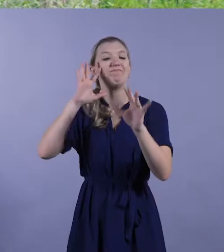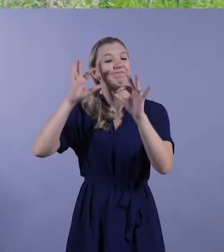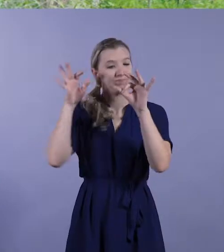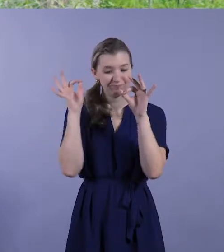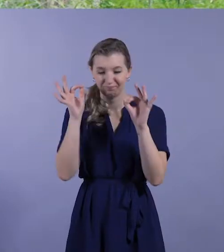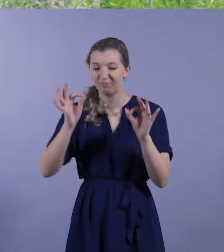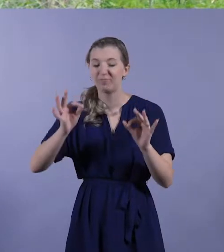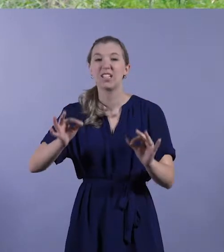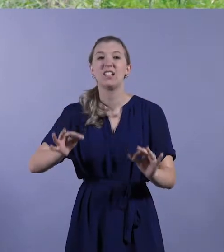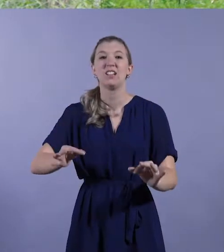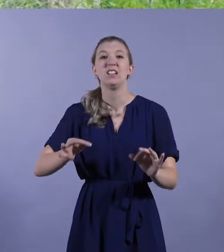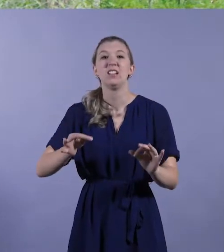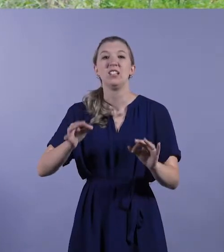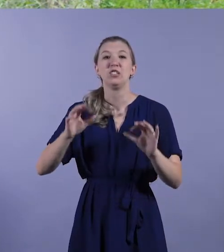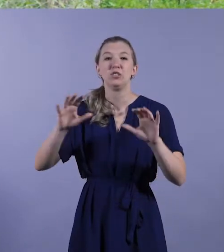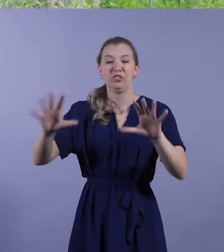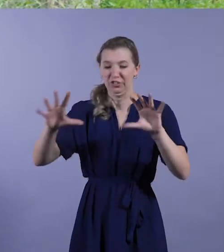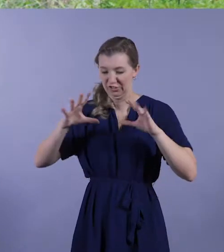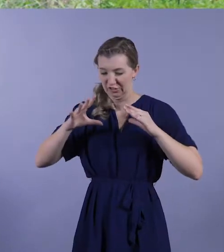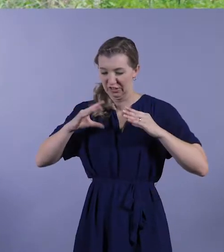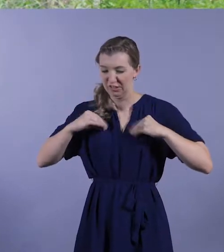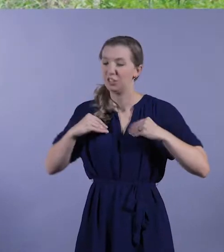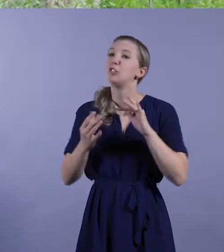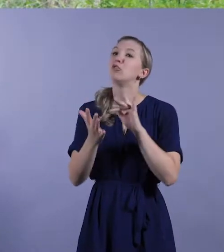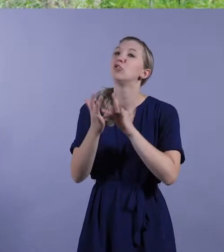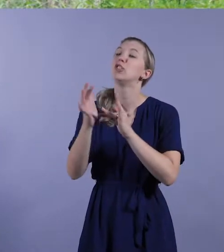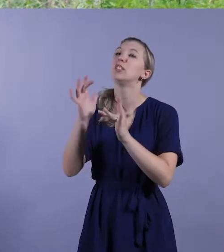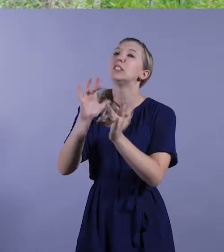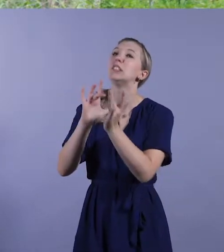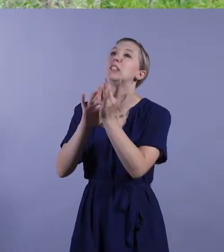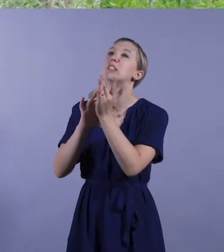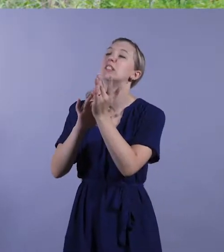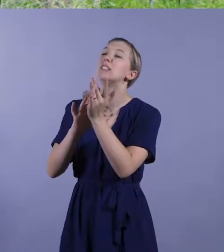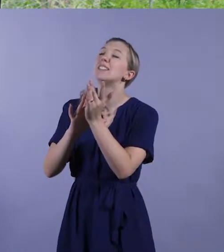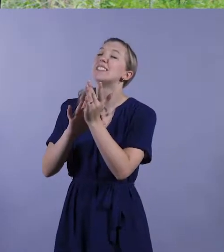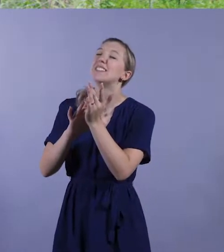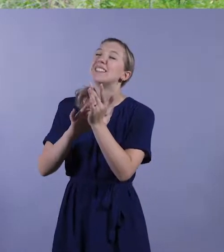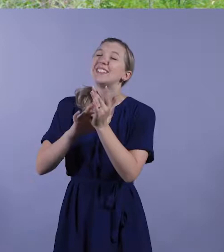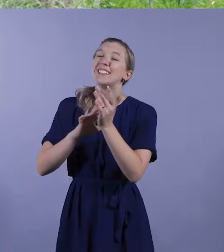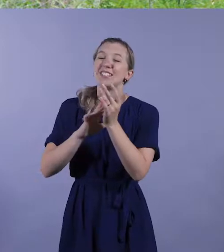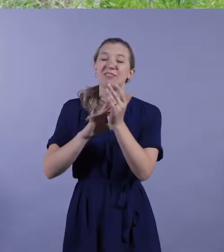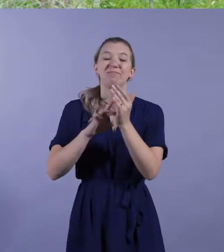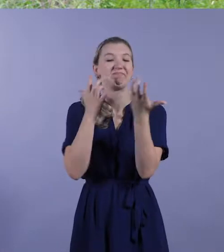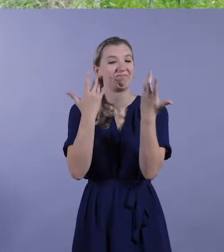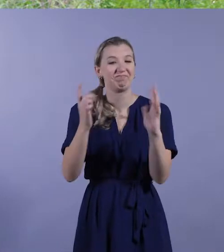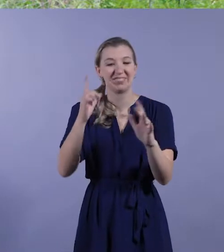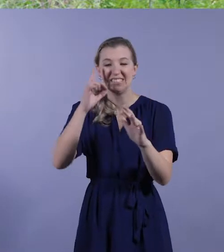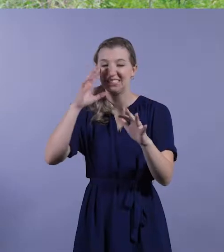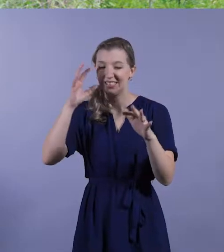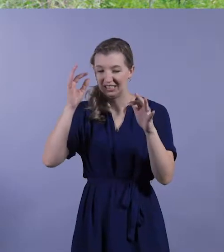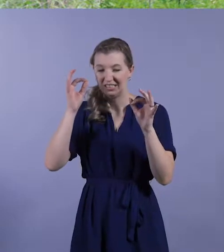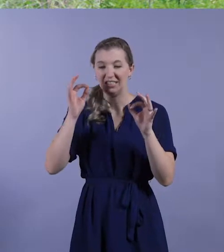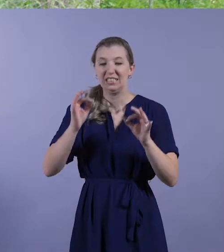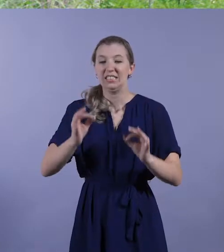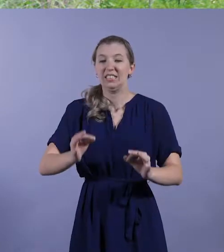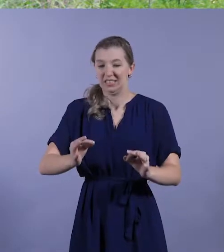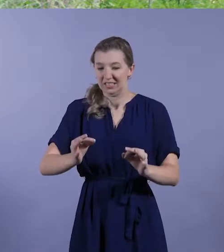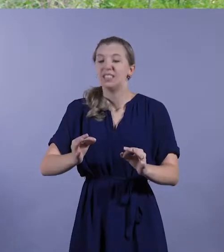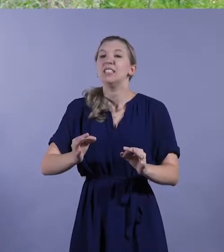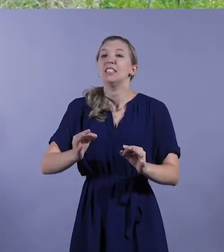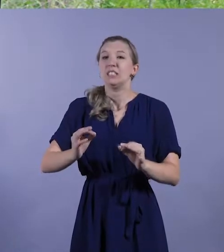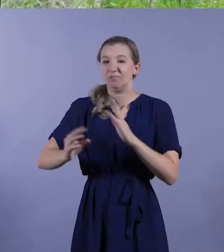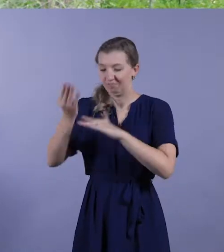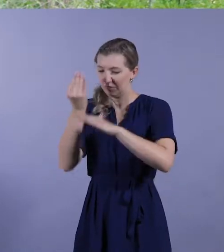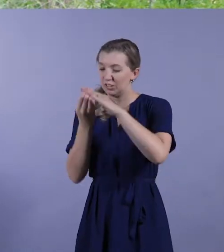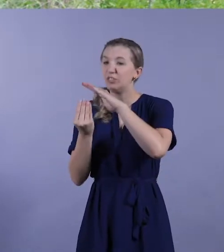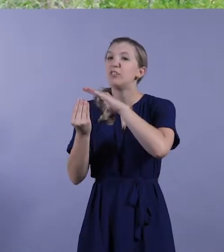have decided to follow Jesus. I have